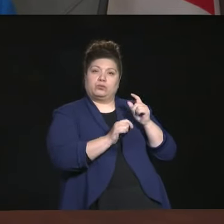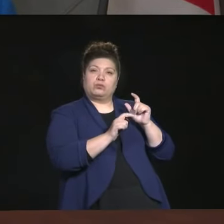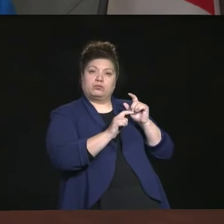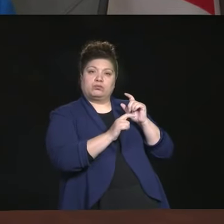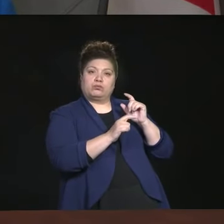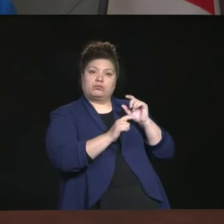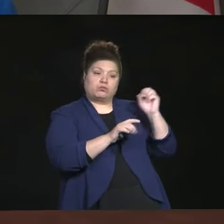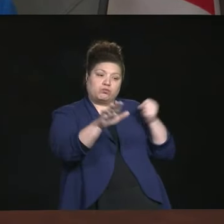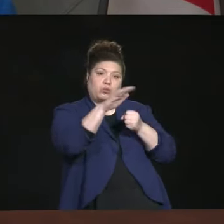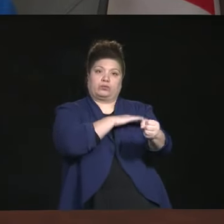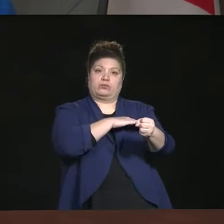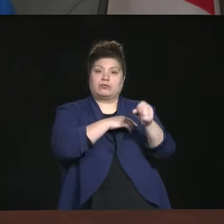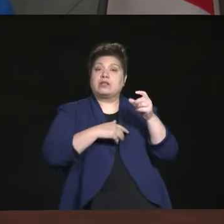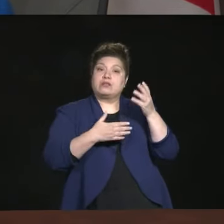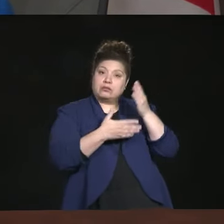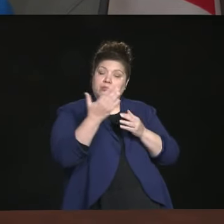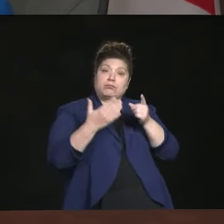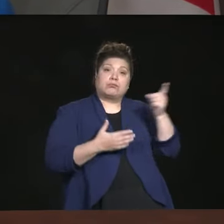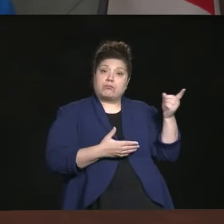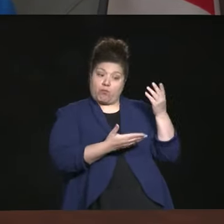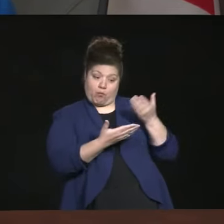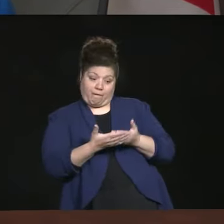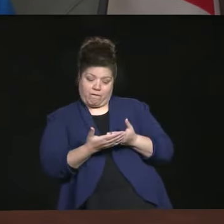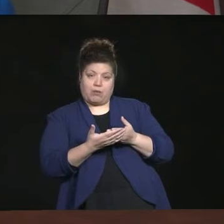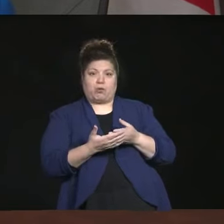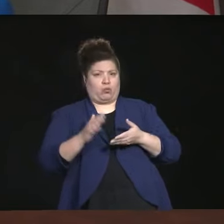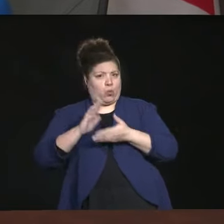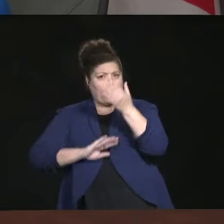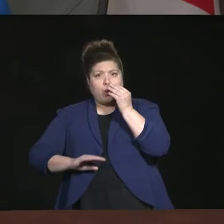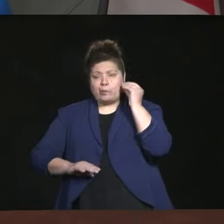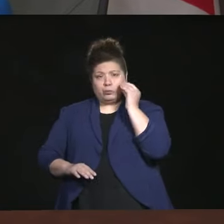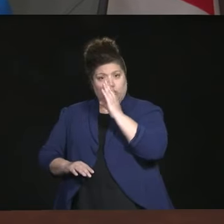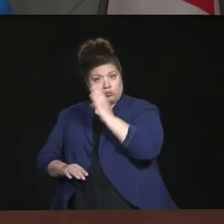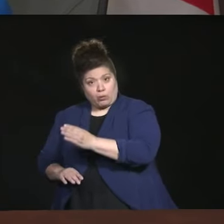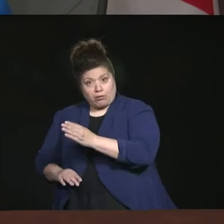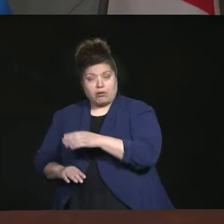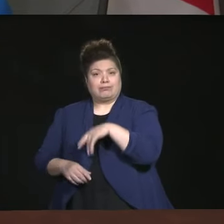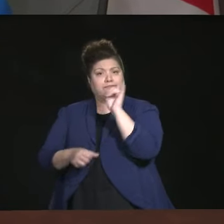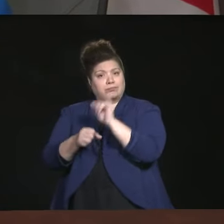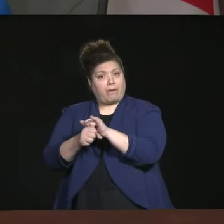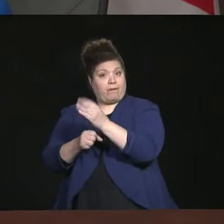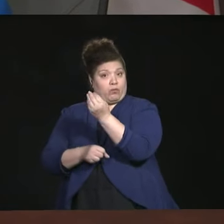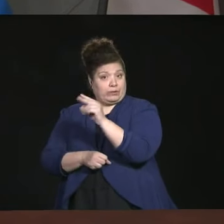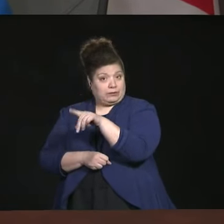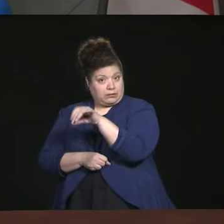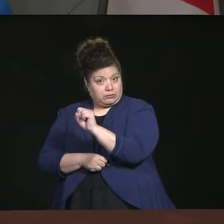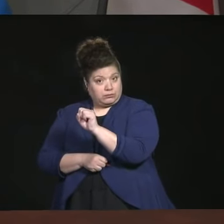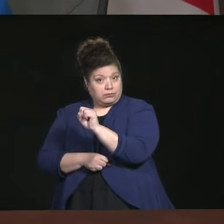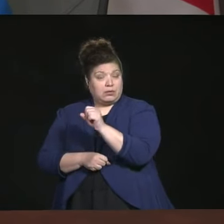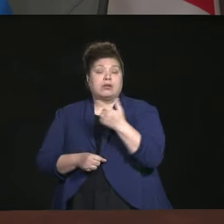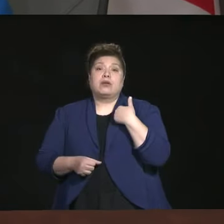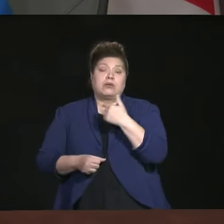and quarantine themselves for 14 days. So we all need to keep up physical distancing while maintaining